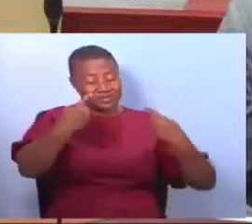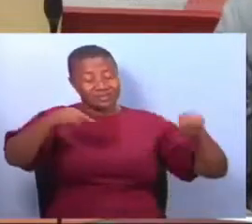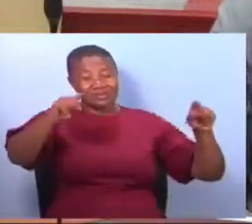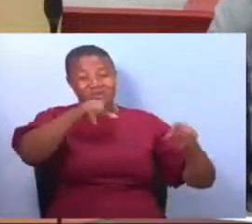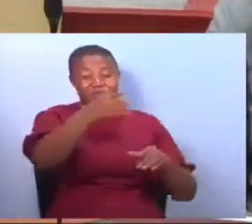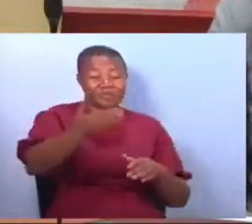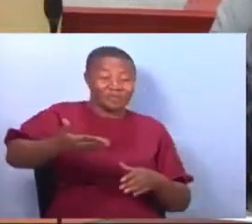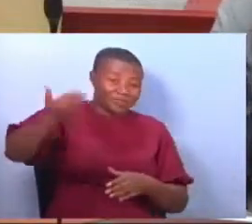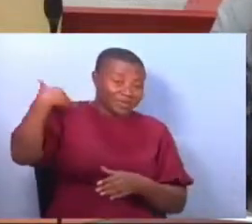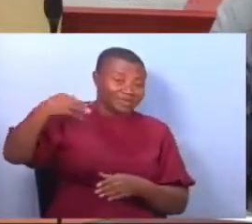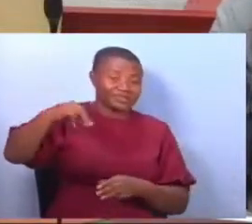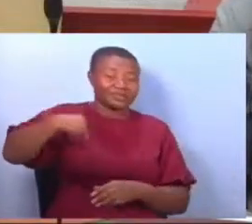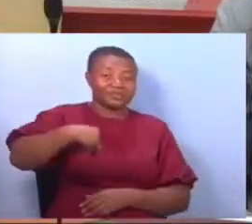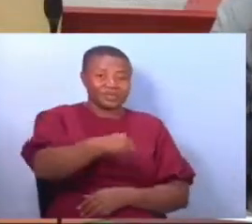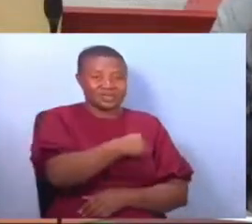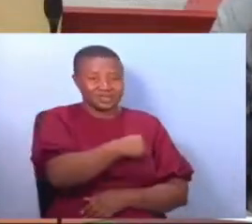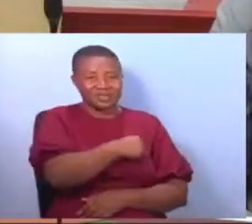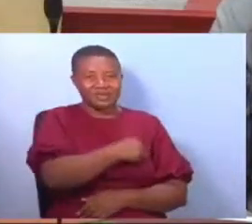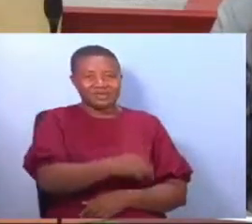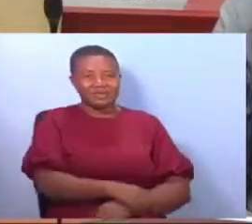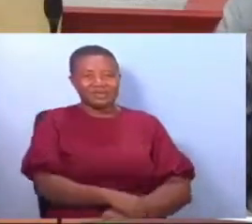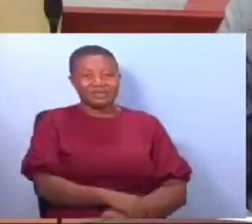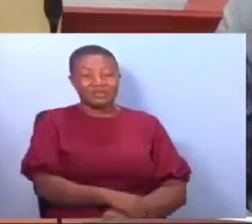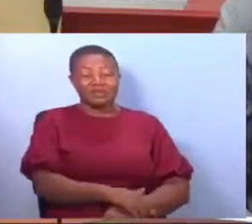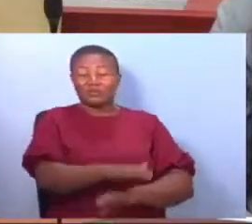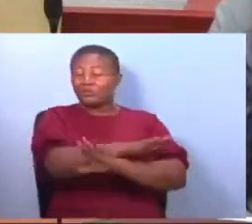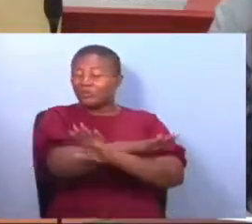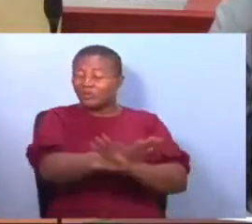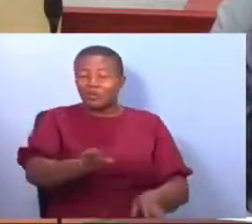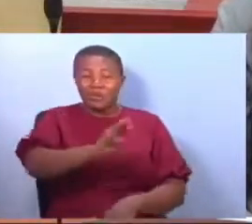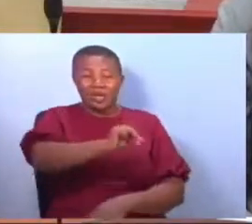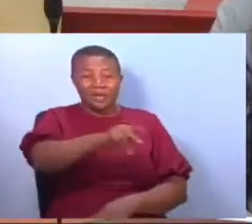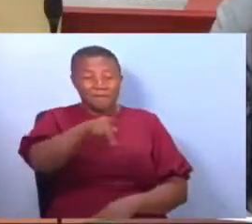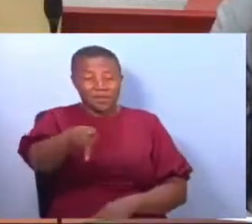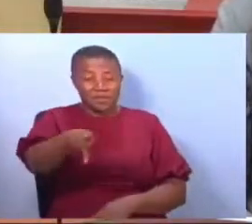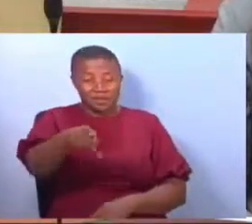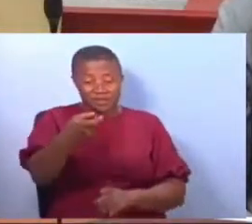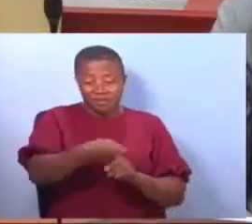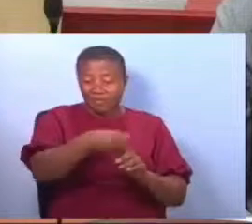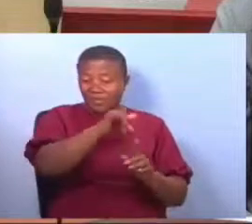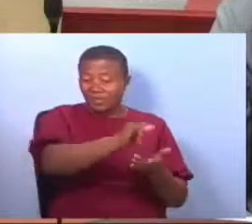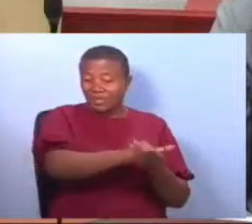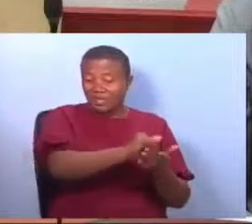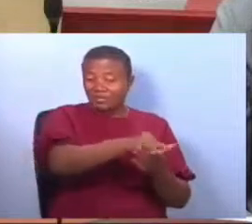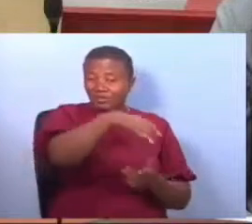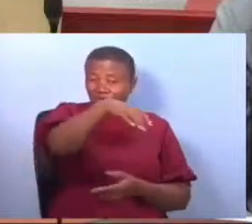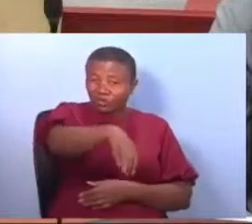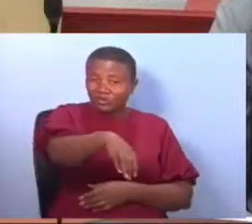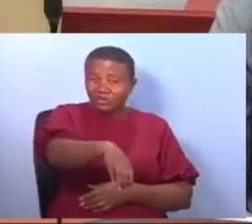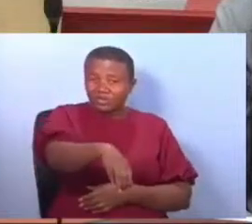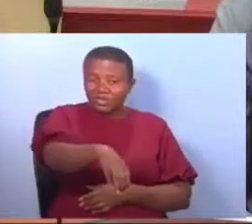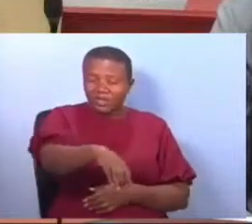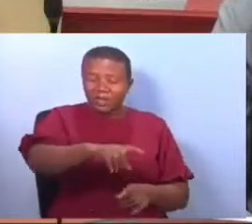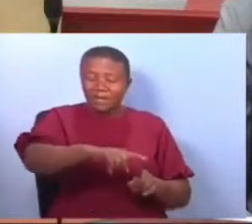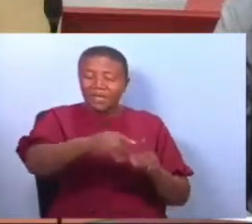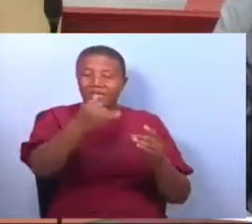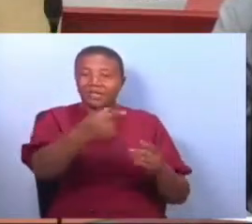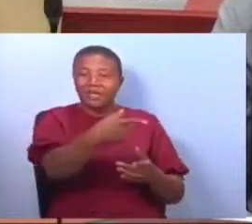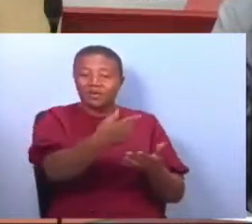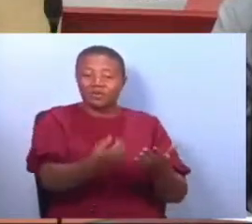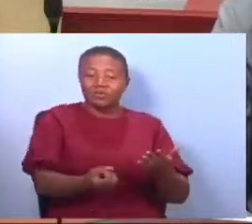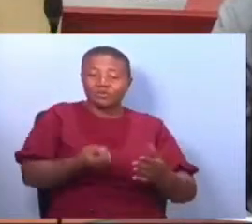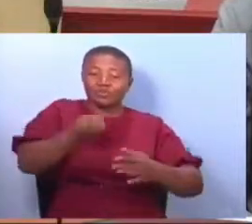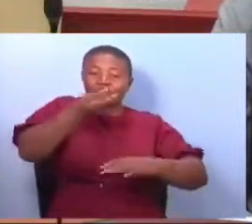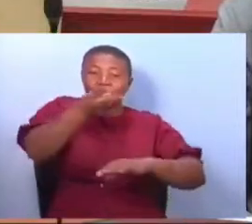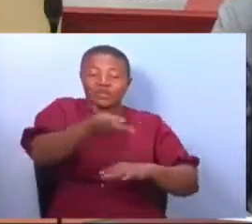only as MP for that very constituency, but to the high office of a first deputy speaker in this august